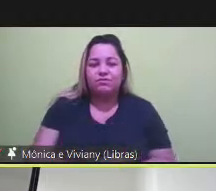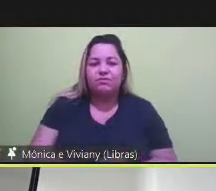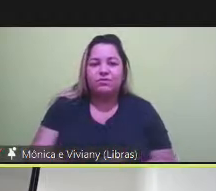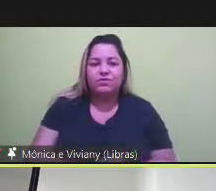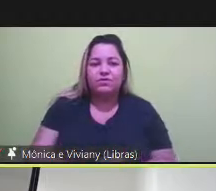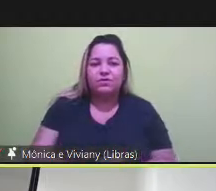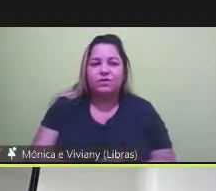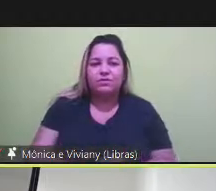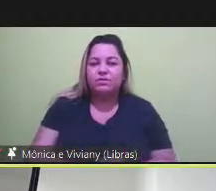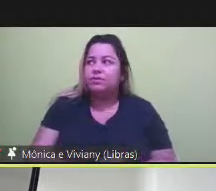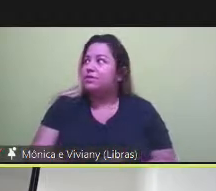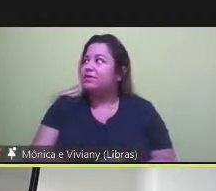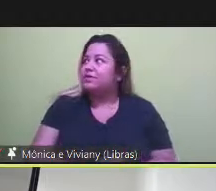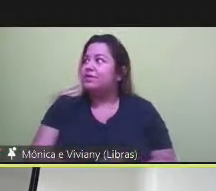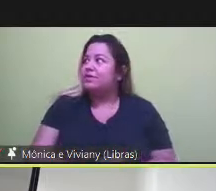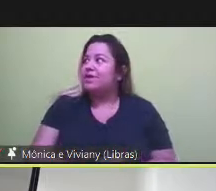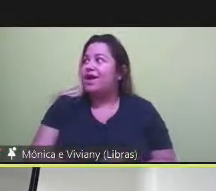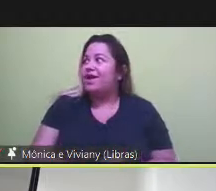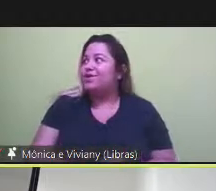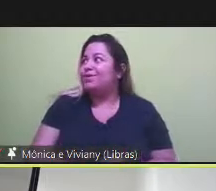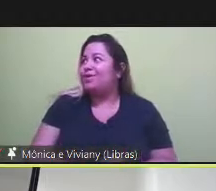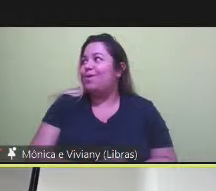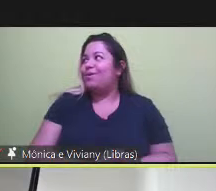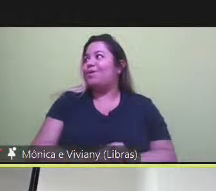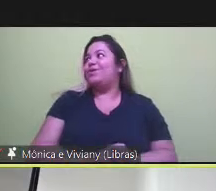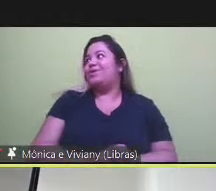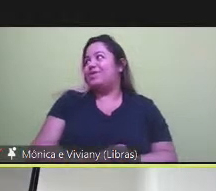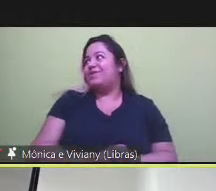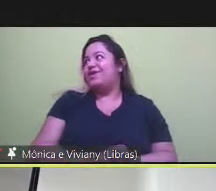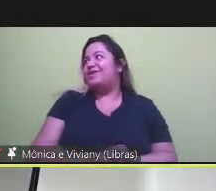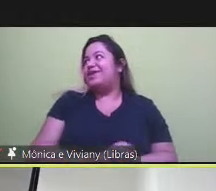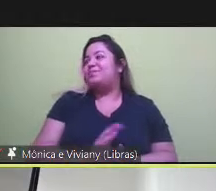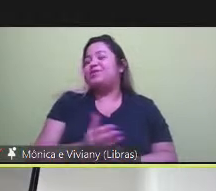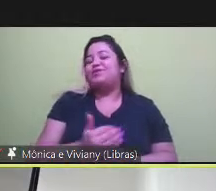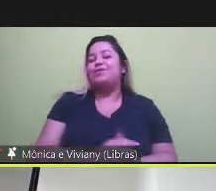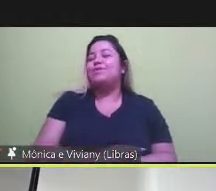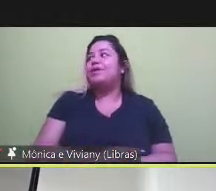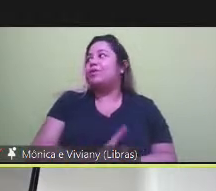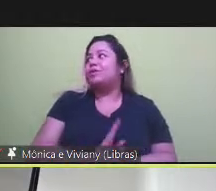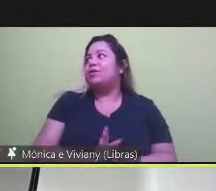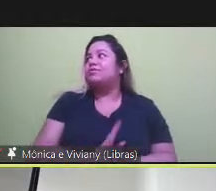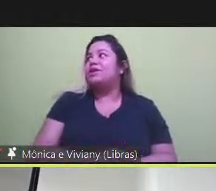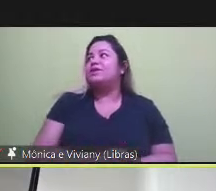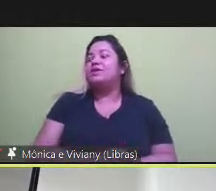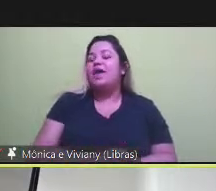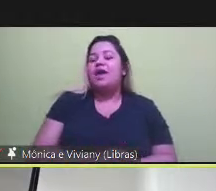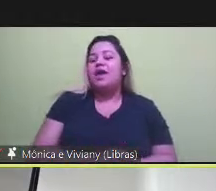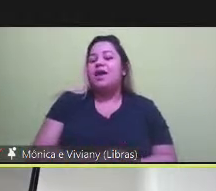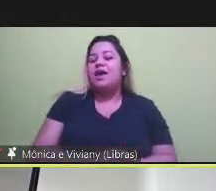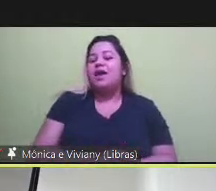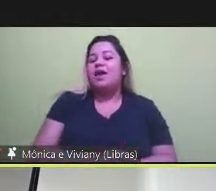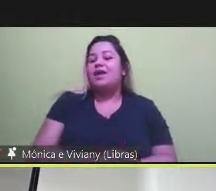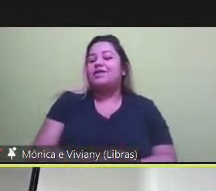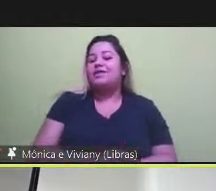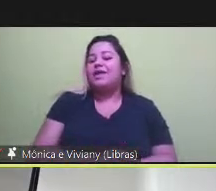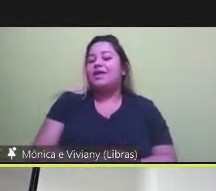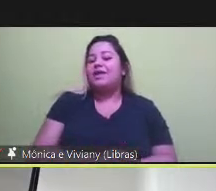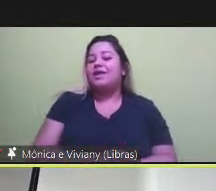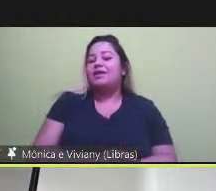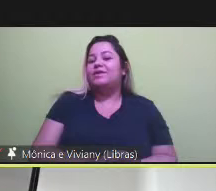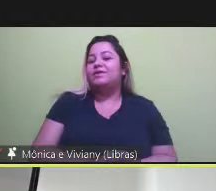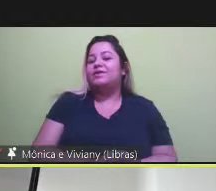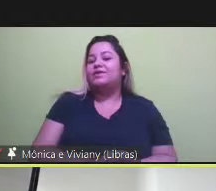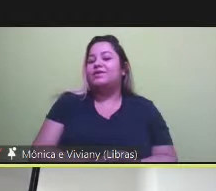tax was not only capable of encouraging the changing in the composition of these food